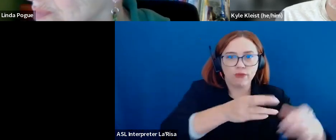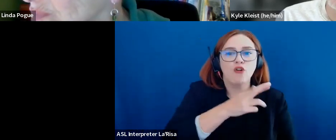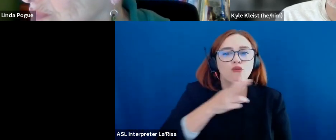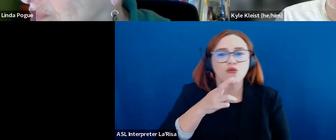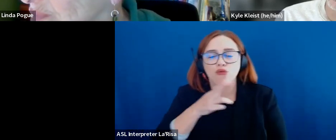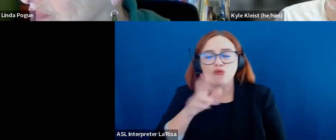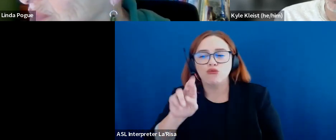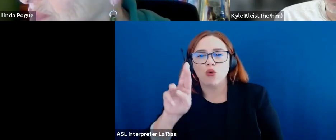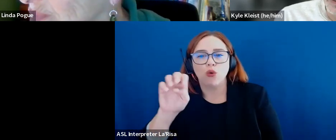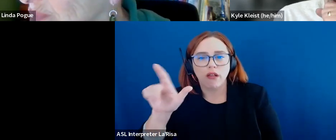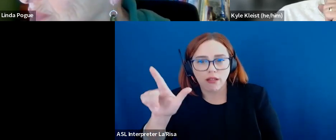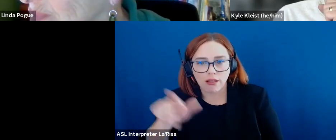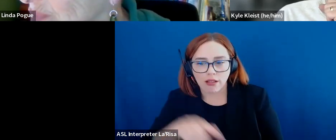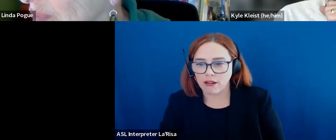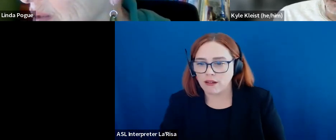difficulty when it comes to youth,